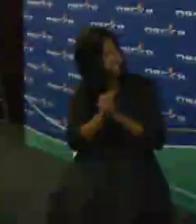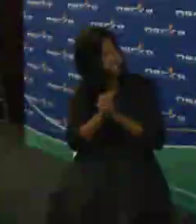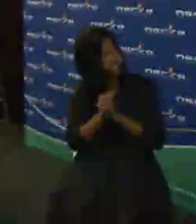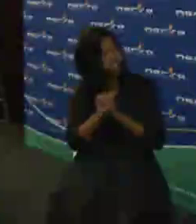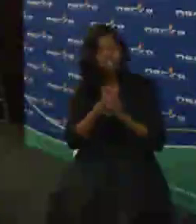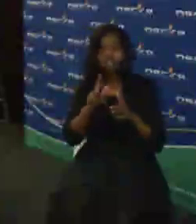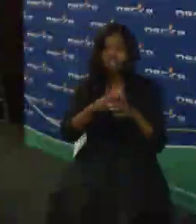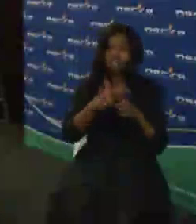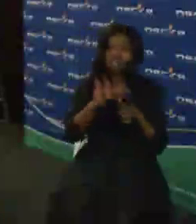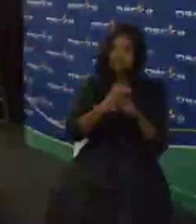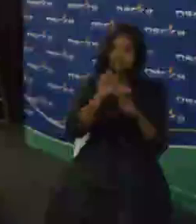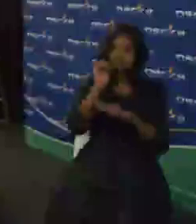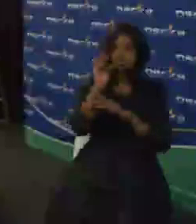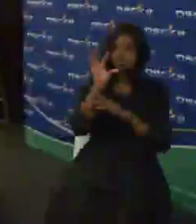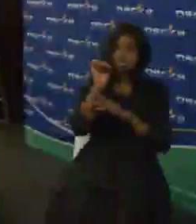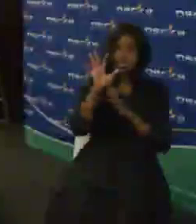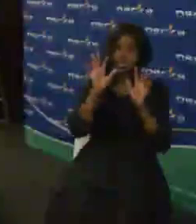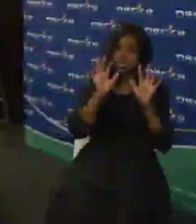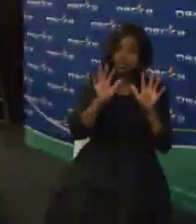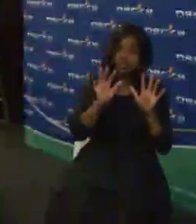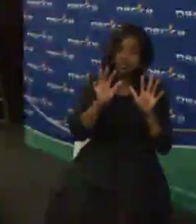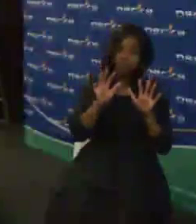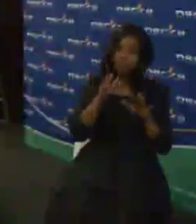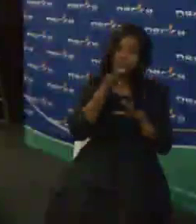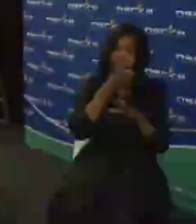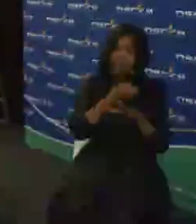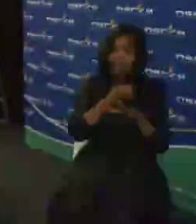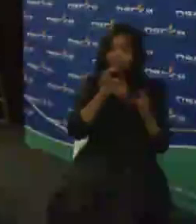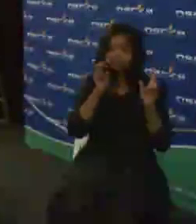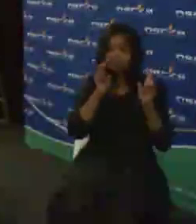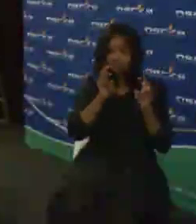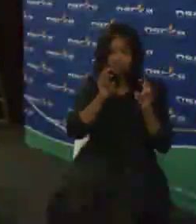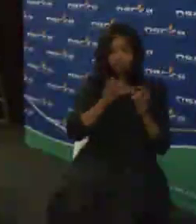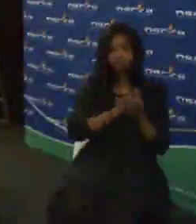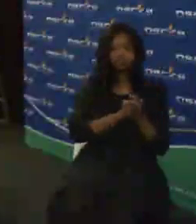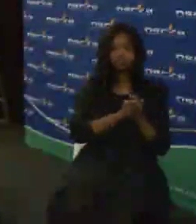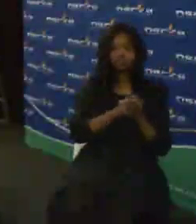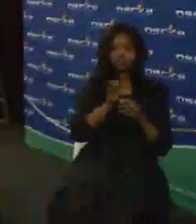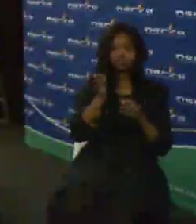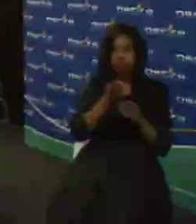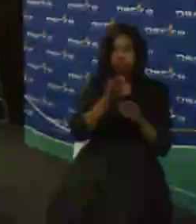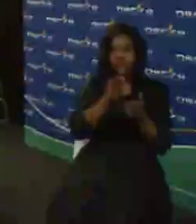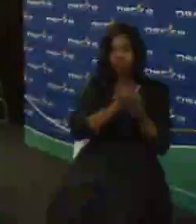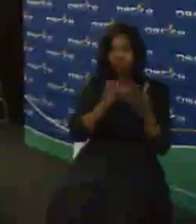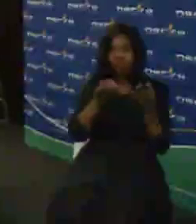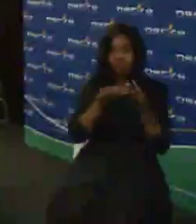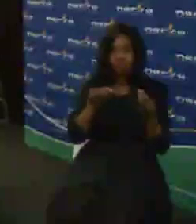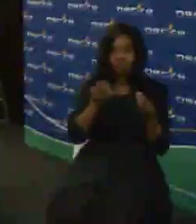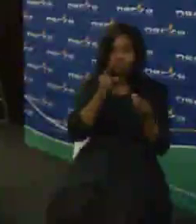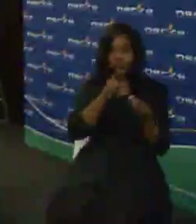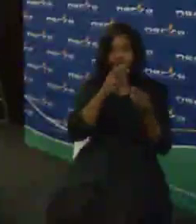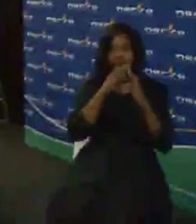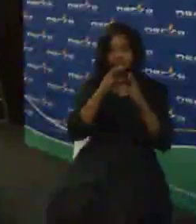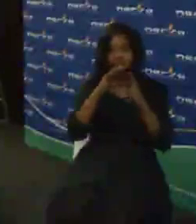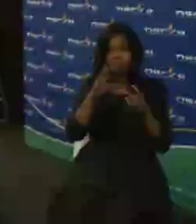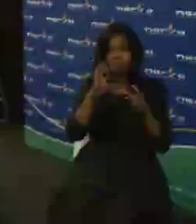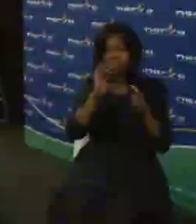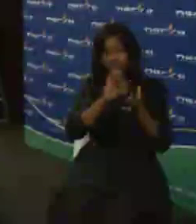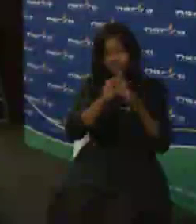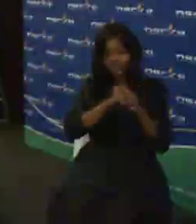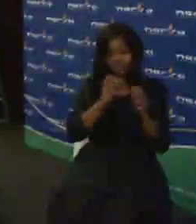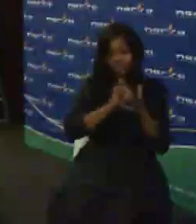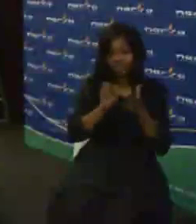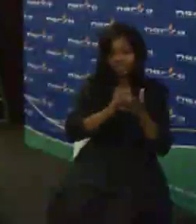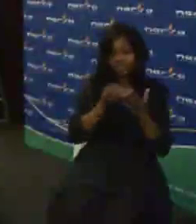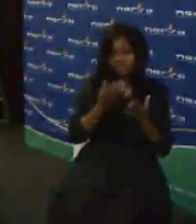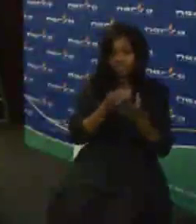And then on slide 9, there is the issue of just something that I think can respond to writing later on in terms